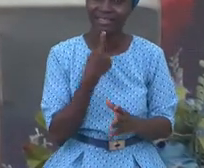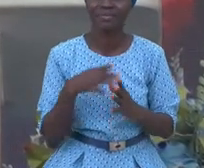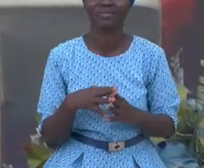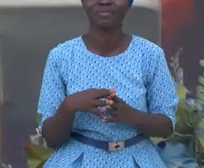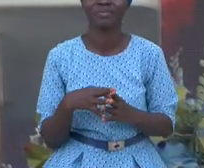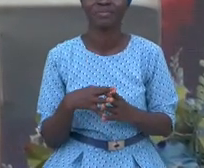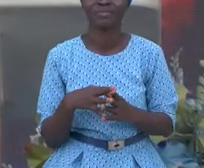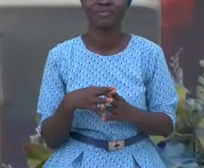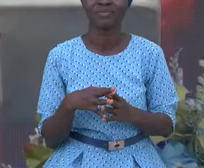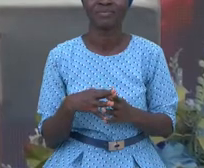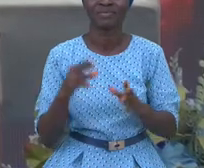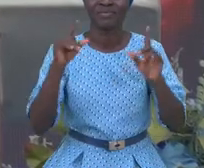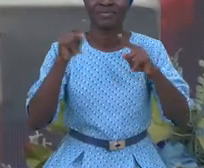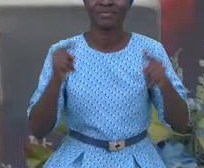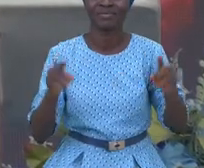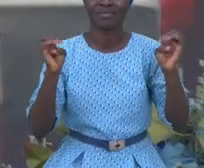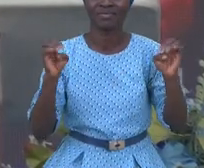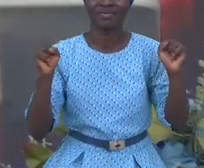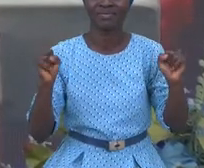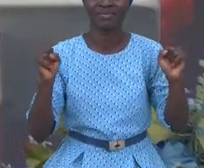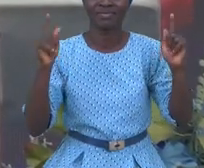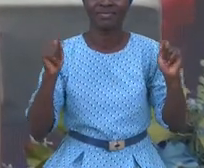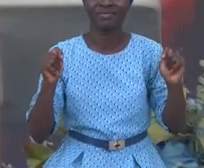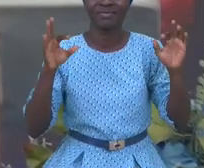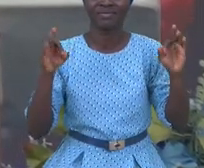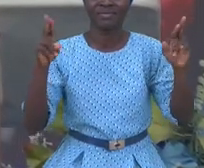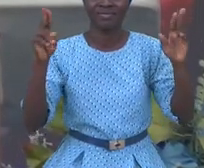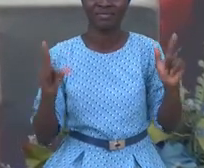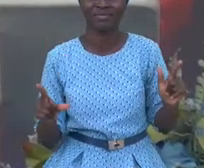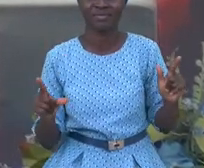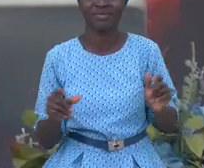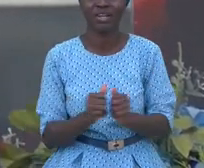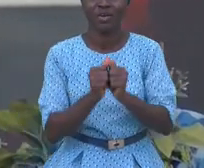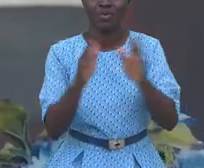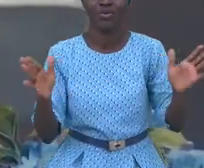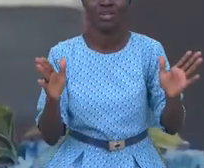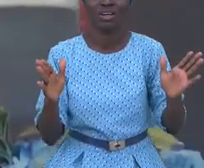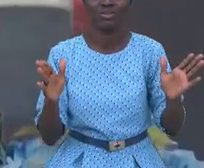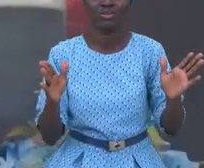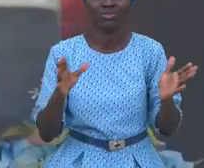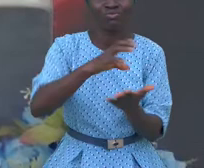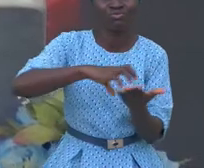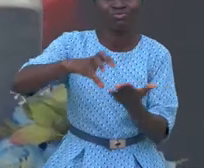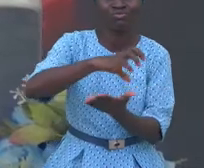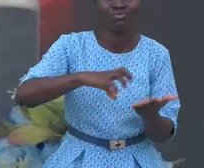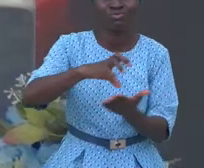zestful, without zigzags, like his